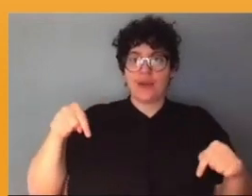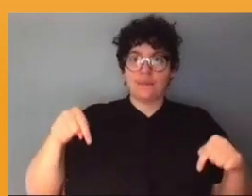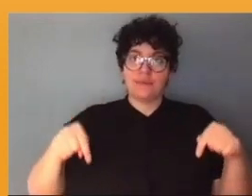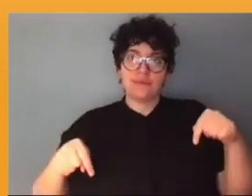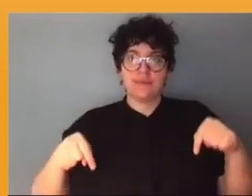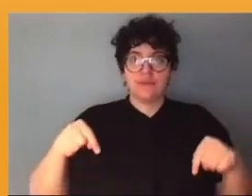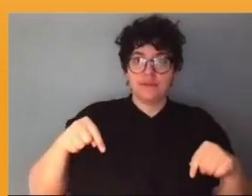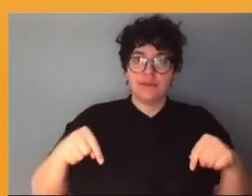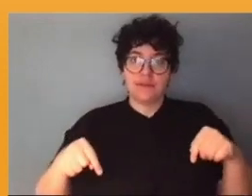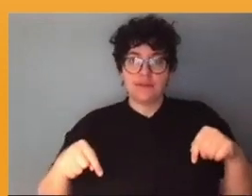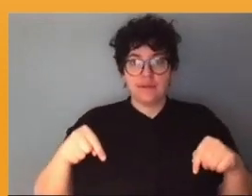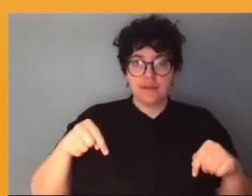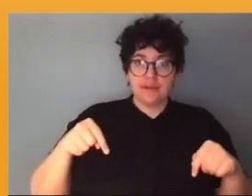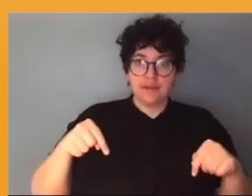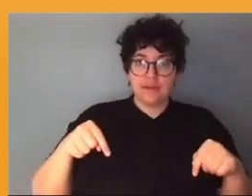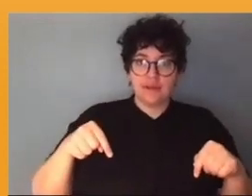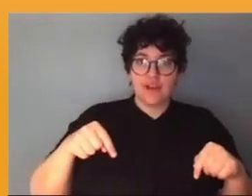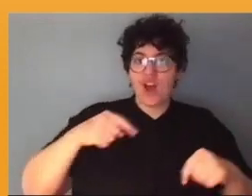arms swinging,